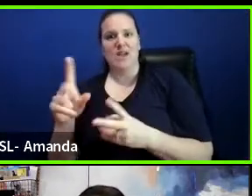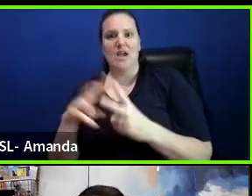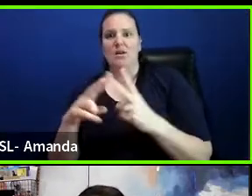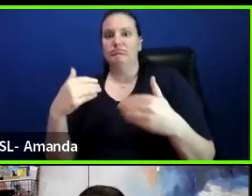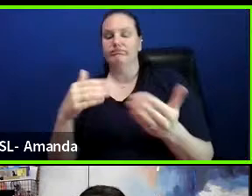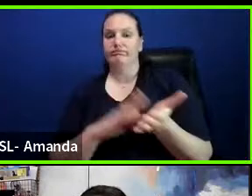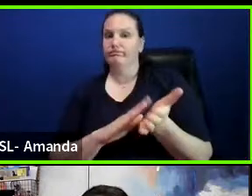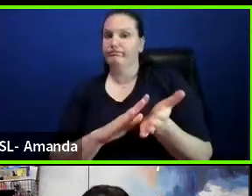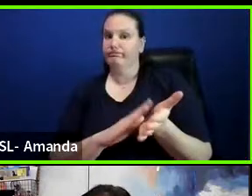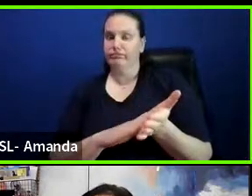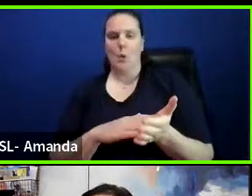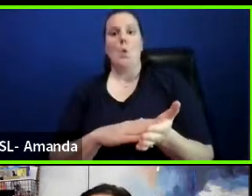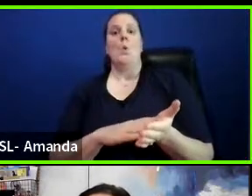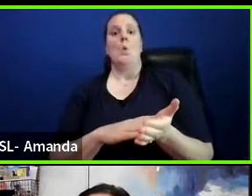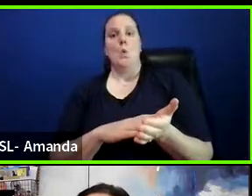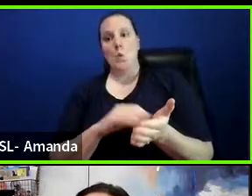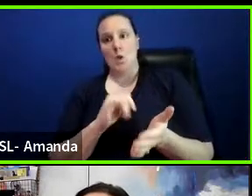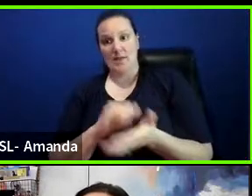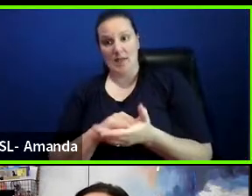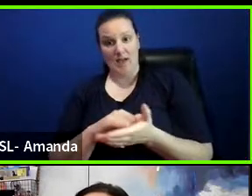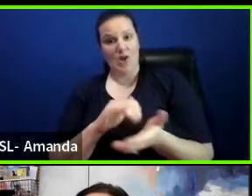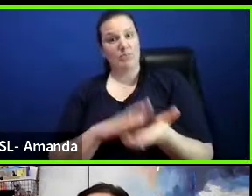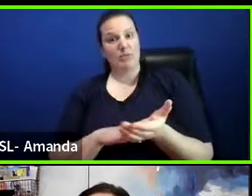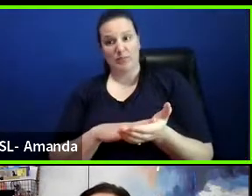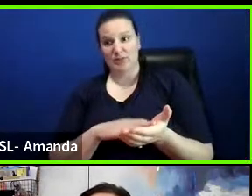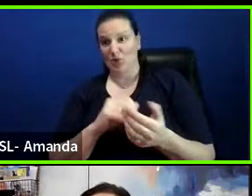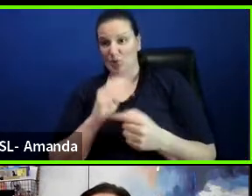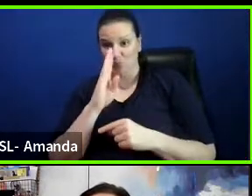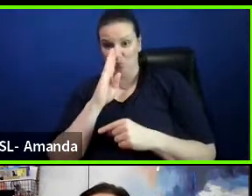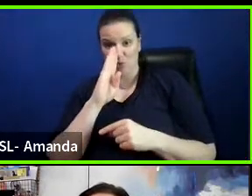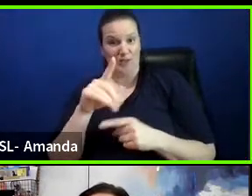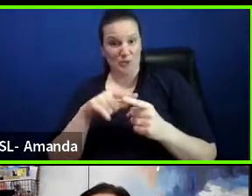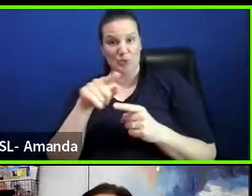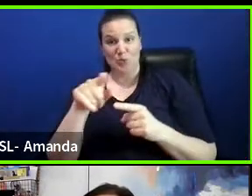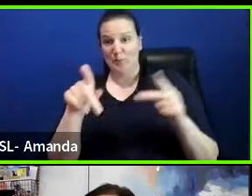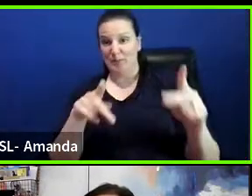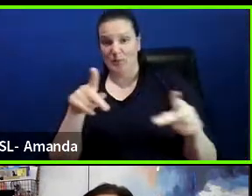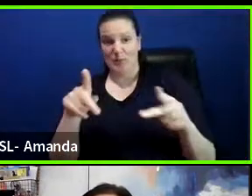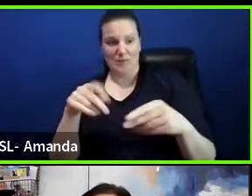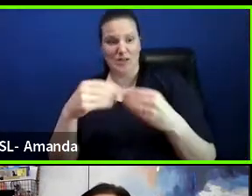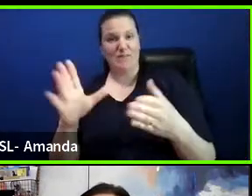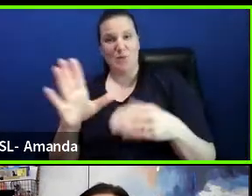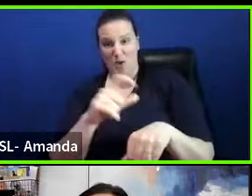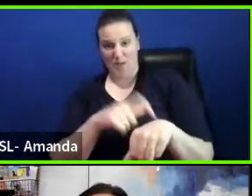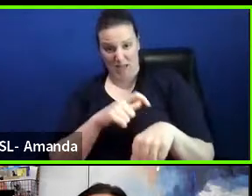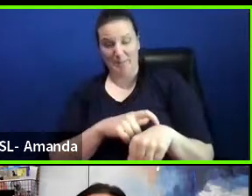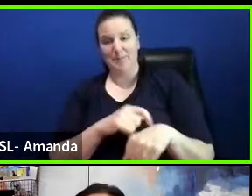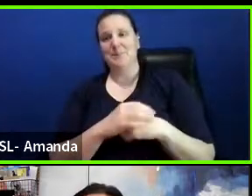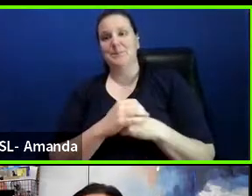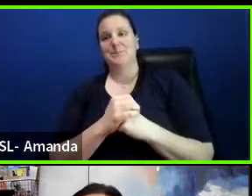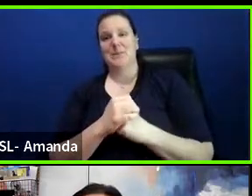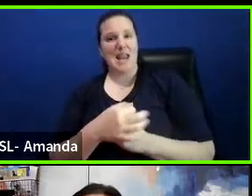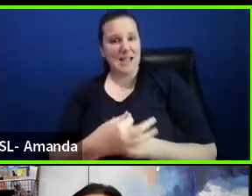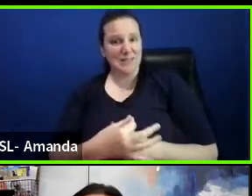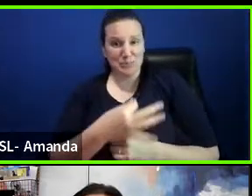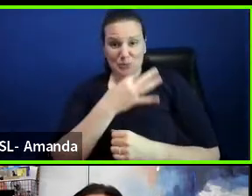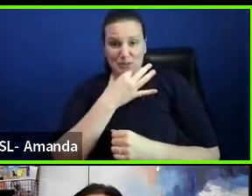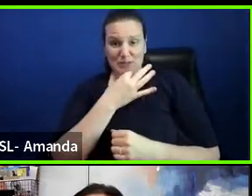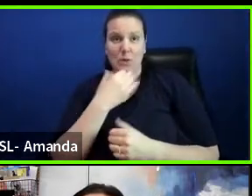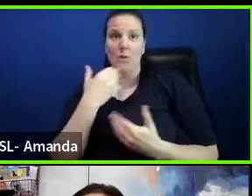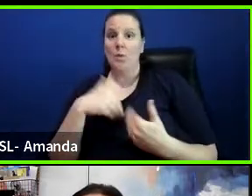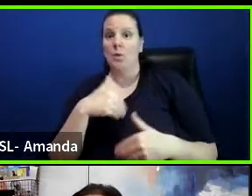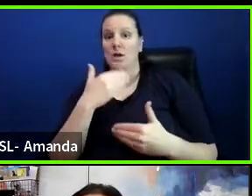complimentary. So those compliments should be going directly to you folks for giving of your time and expertise. So thank